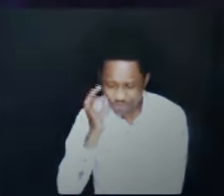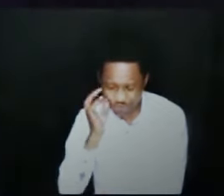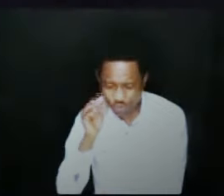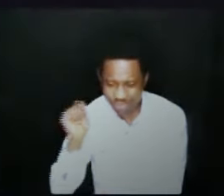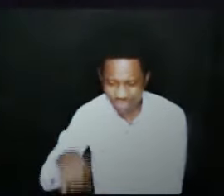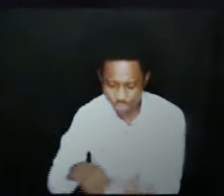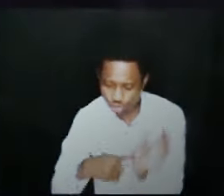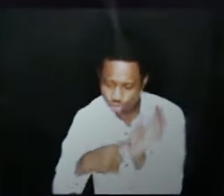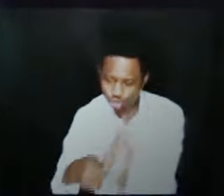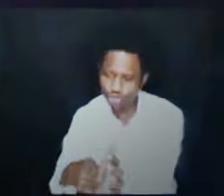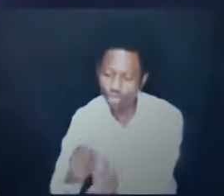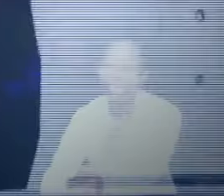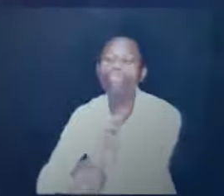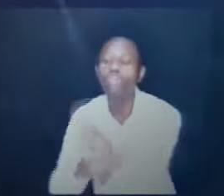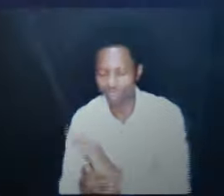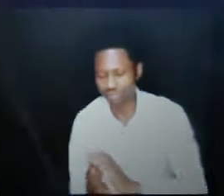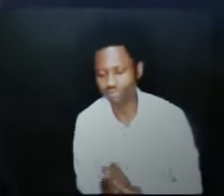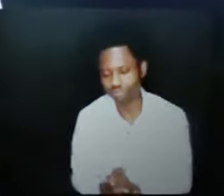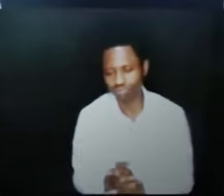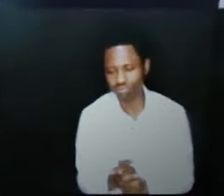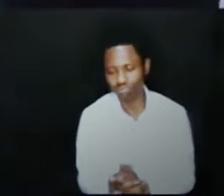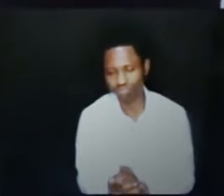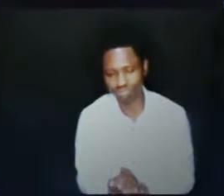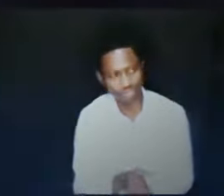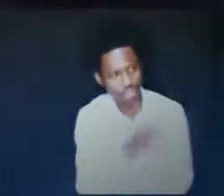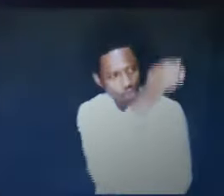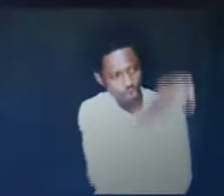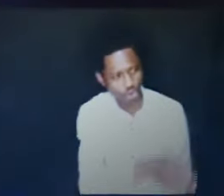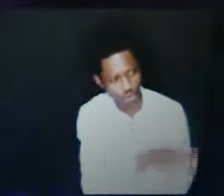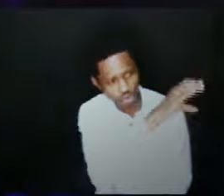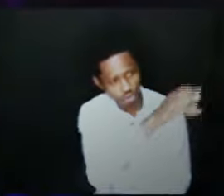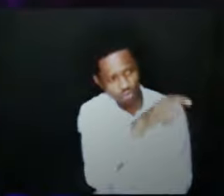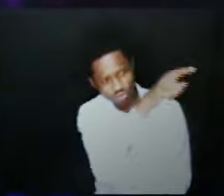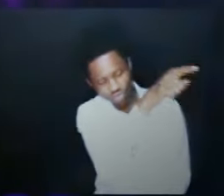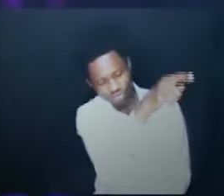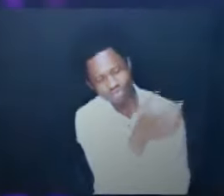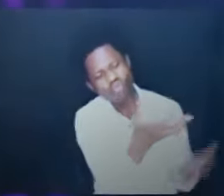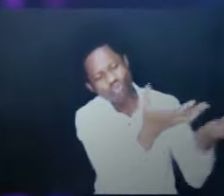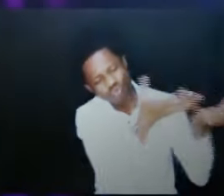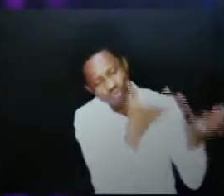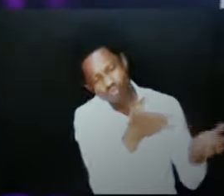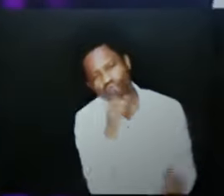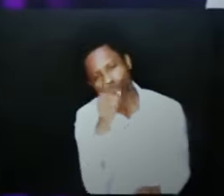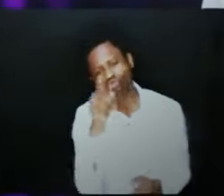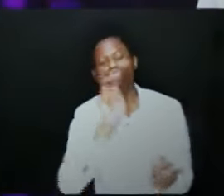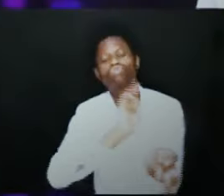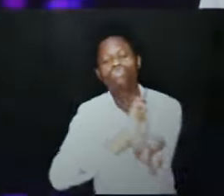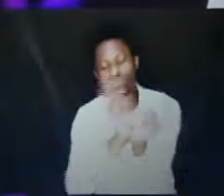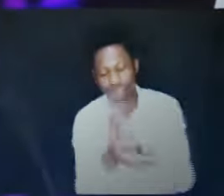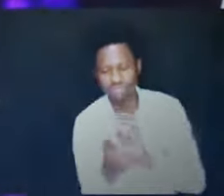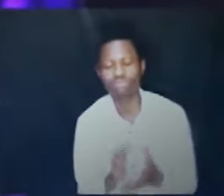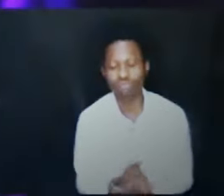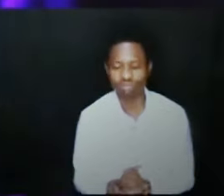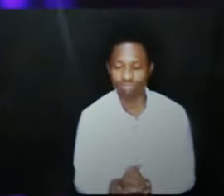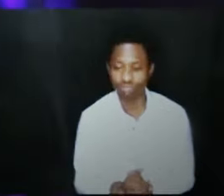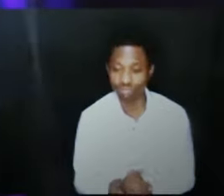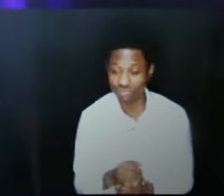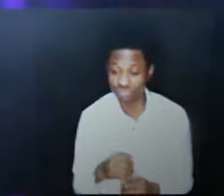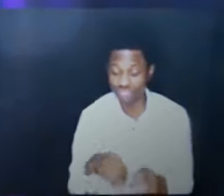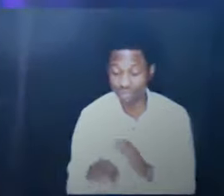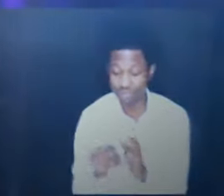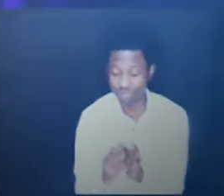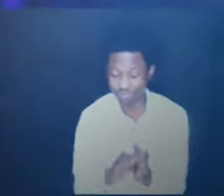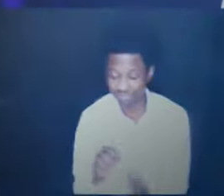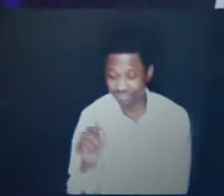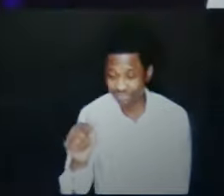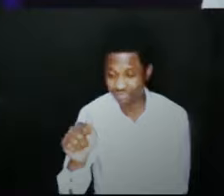repentance. The demand of the cross is repentance. Now in Galatians 1, the Apostle Paul says in